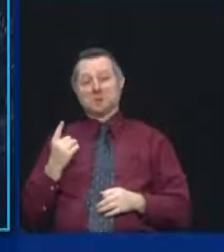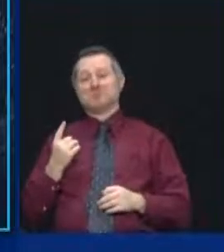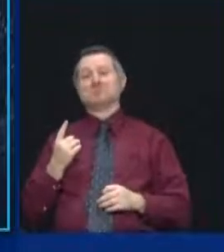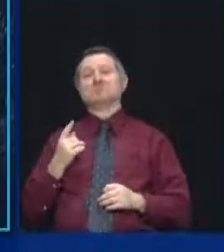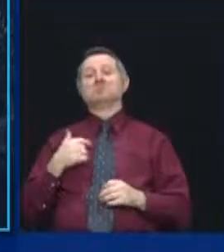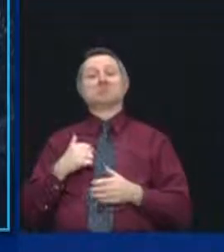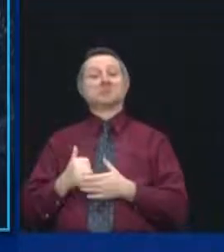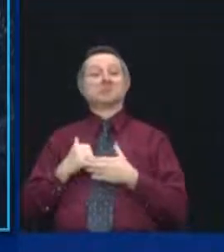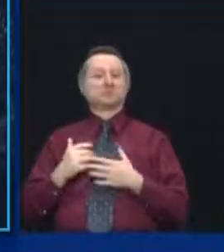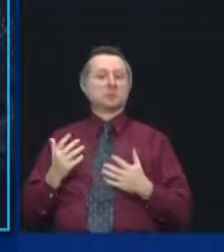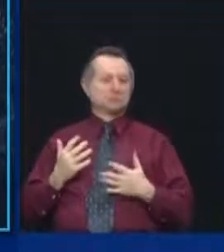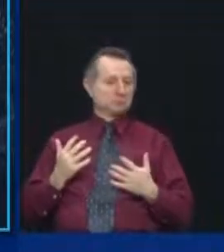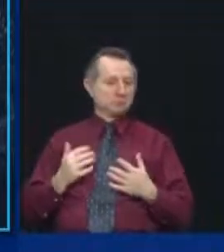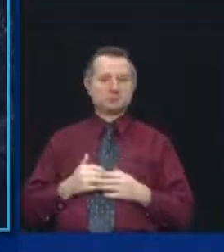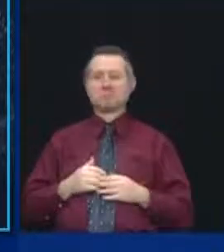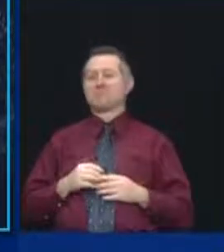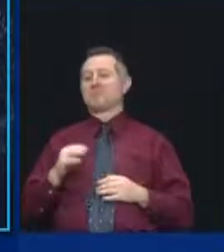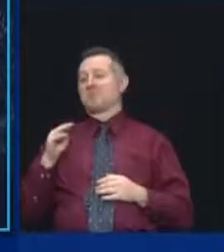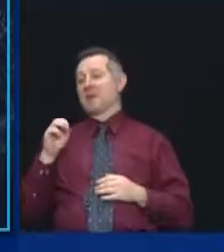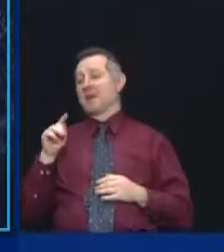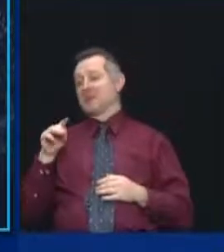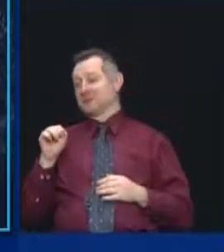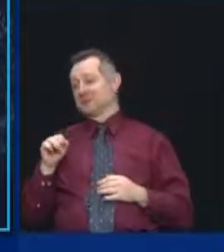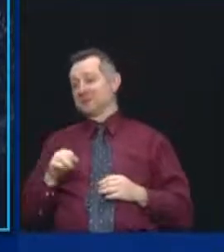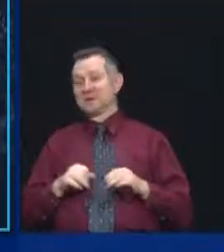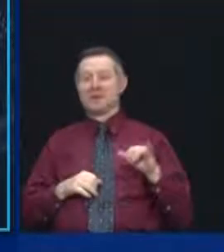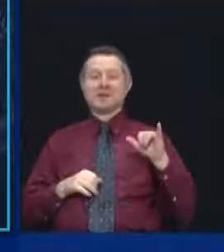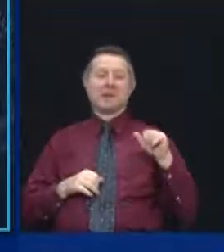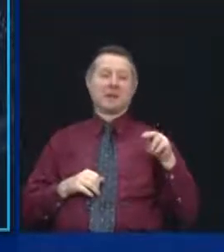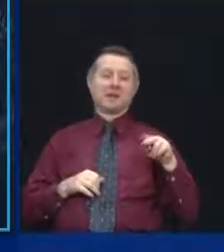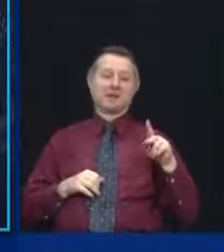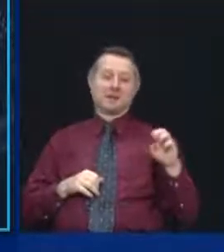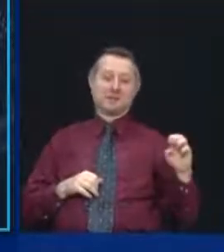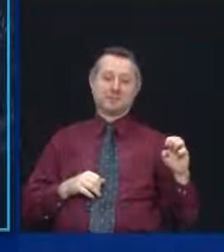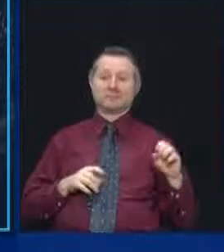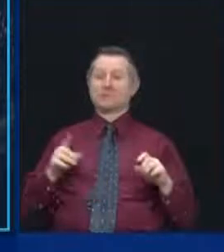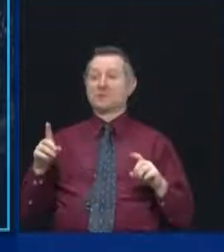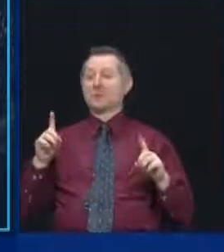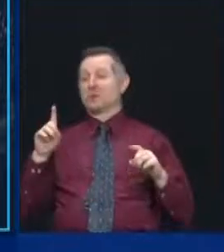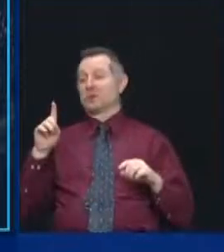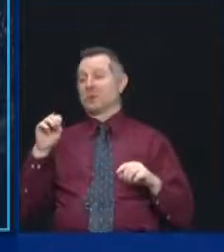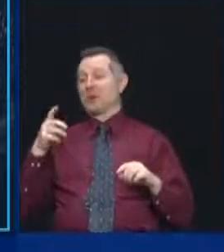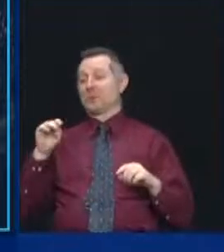Mets, Yankees, and the New York State Department of Health are going to team up. You didn't